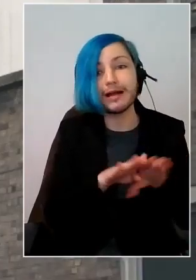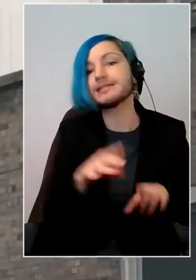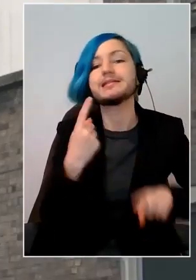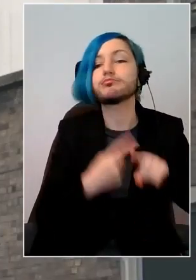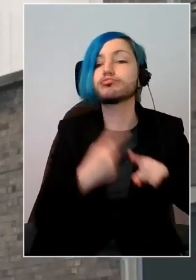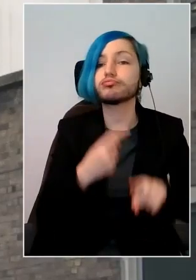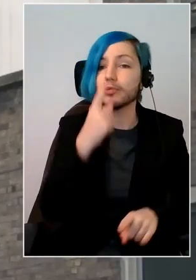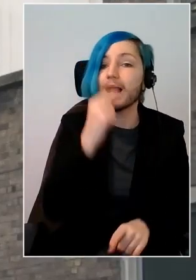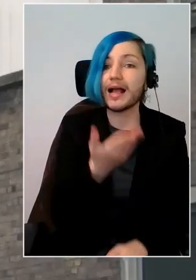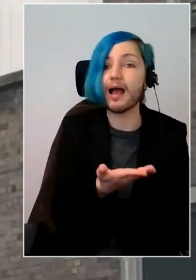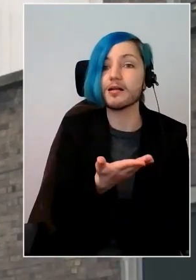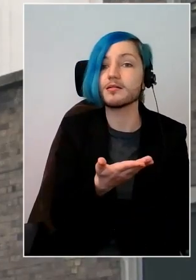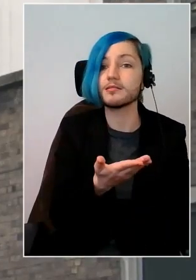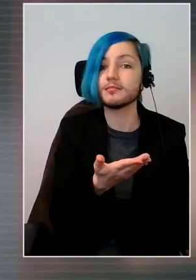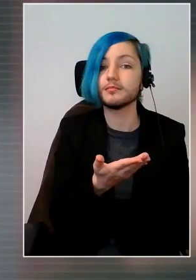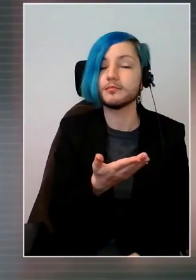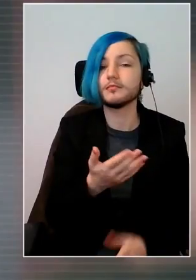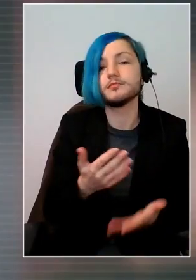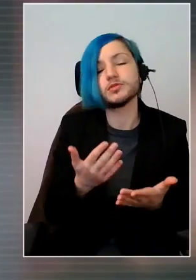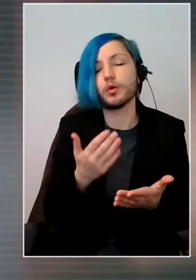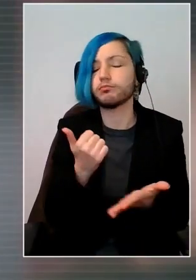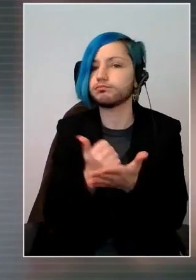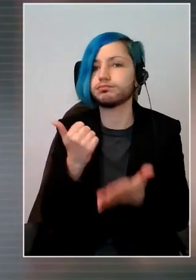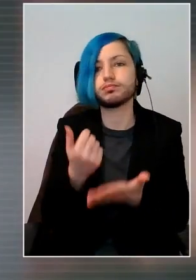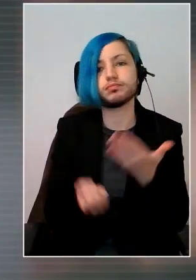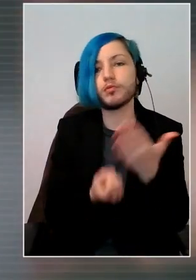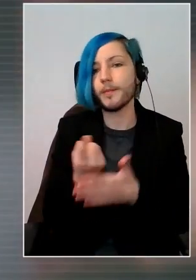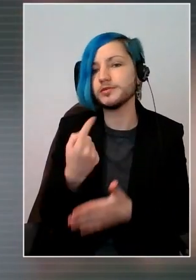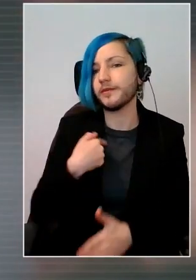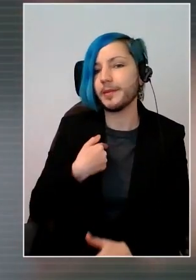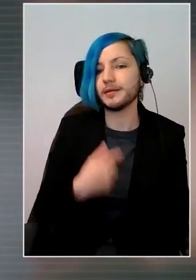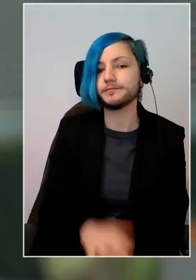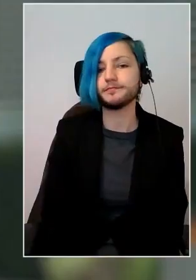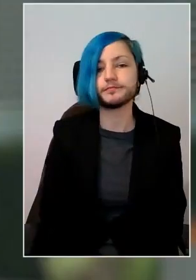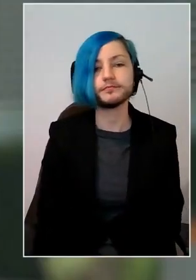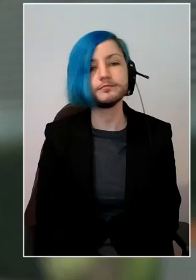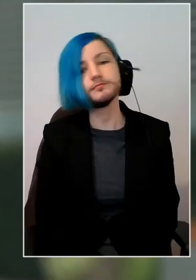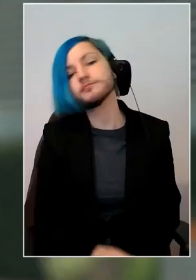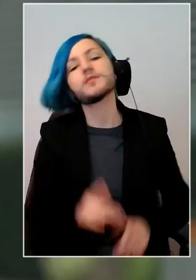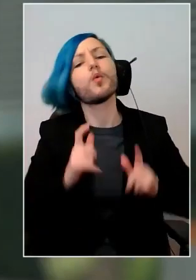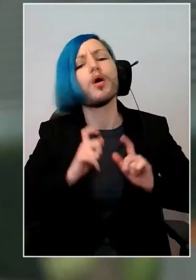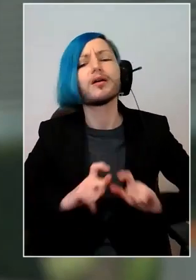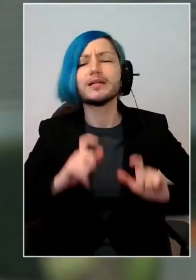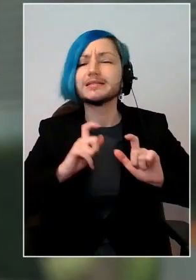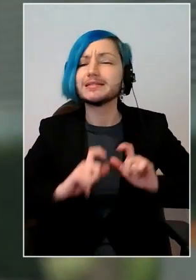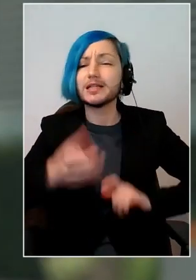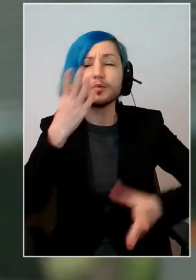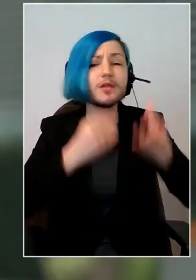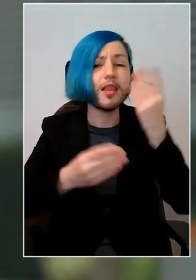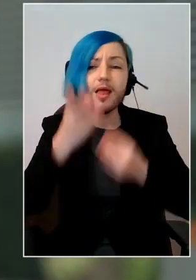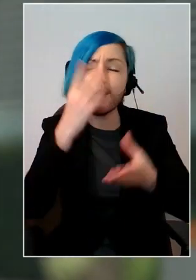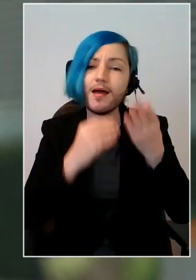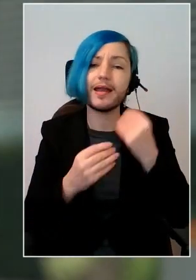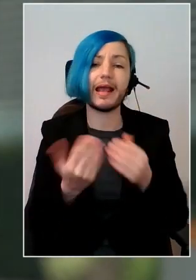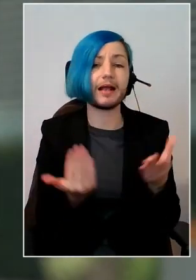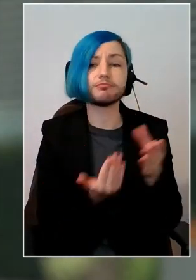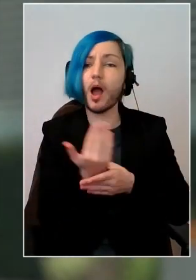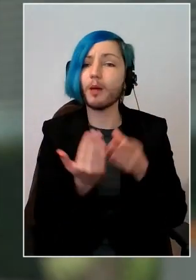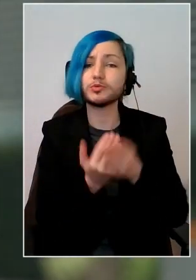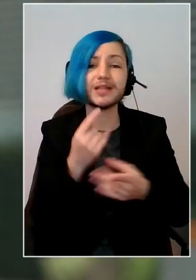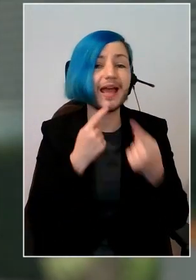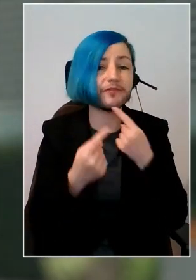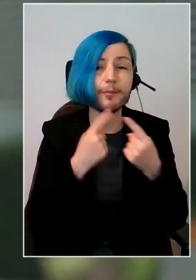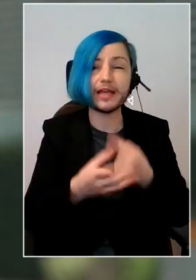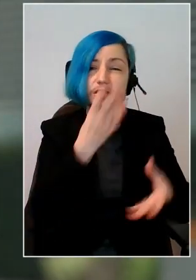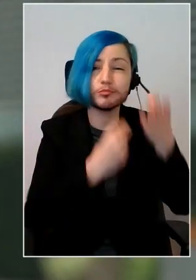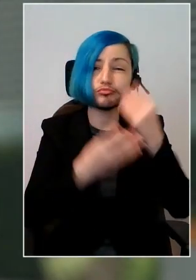away. So it's a huge opportunity. They're carrying out continuous learning, bringing out the most up-to-date practice, information,